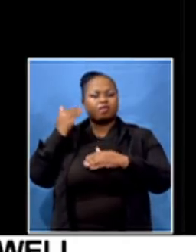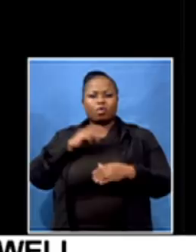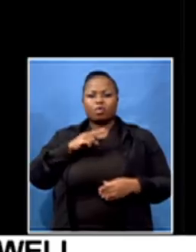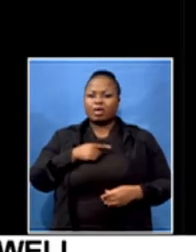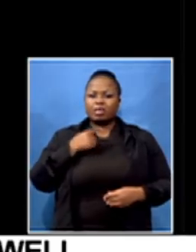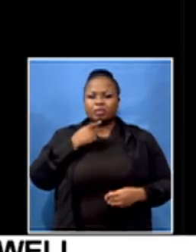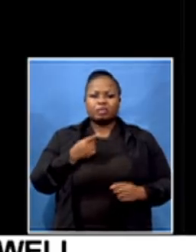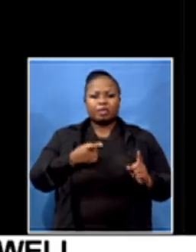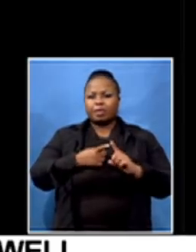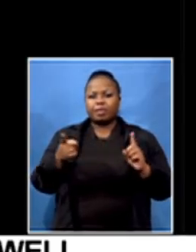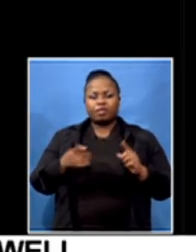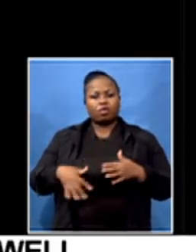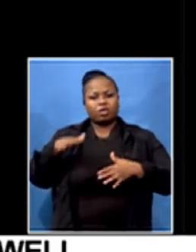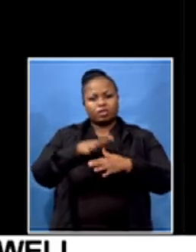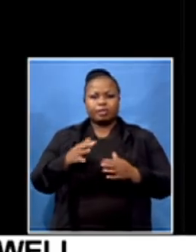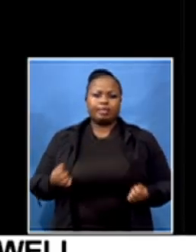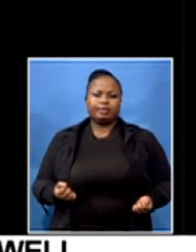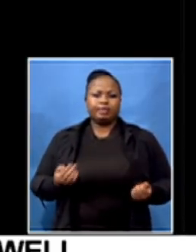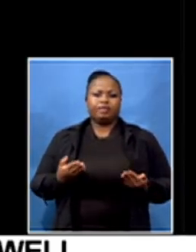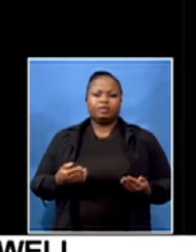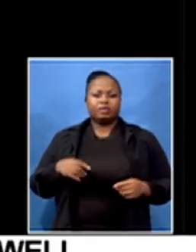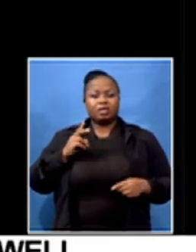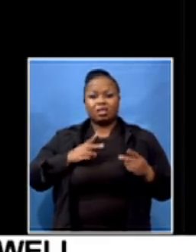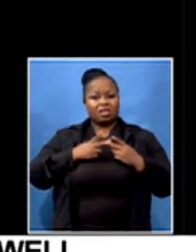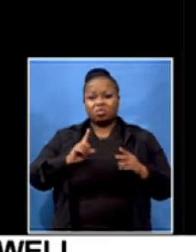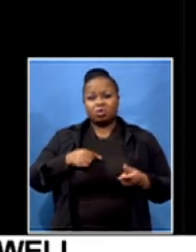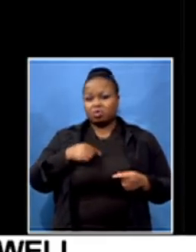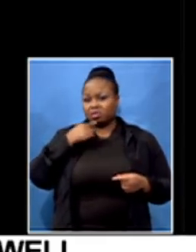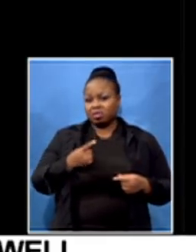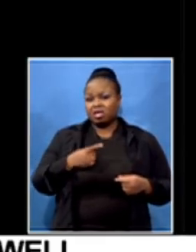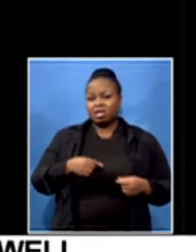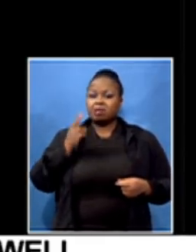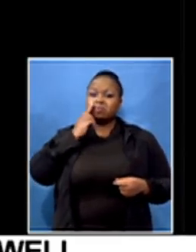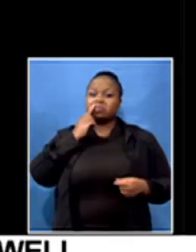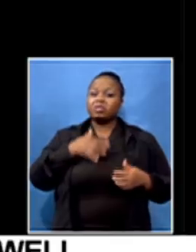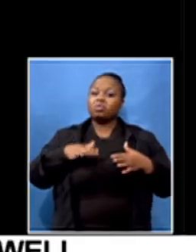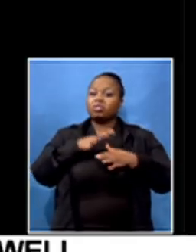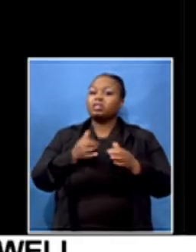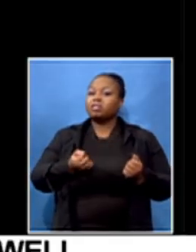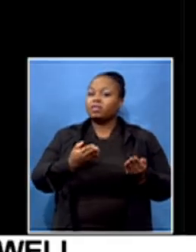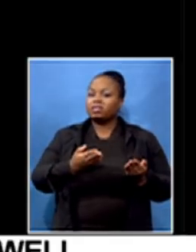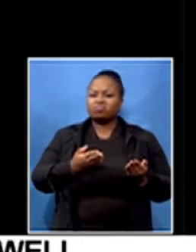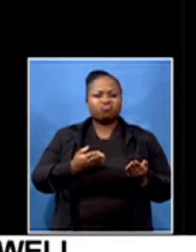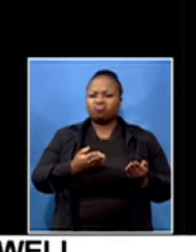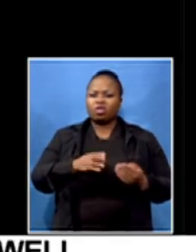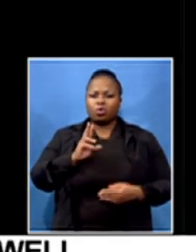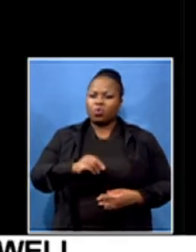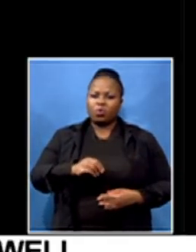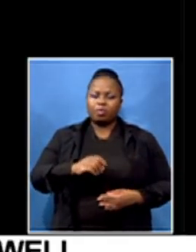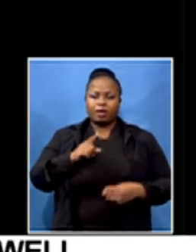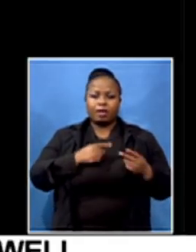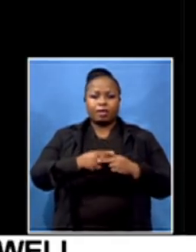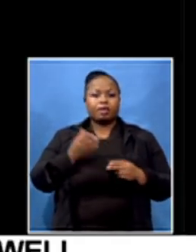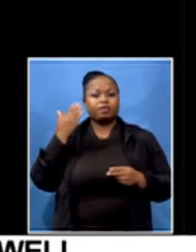services. And again, you can never say that's where tobacco is essential services. So The debate of what